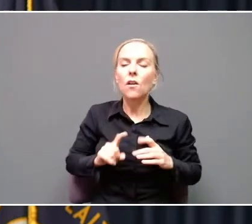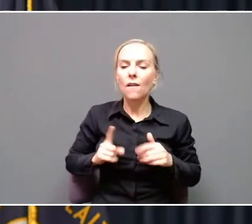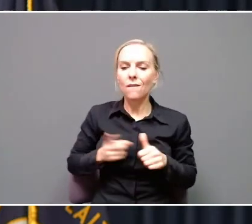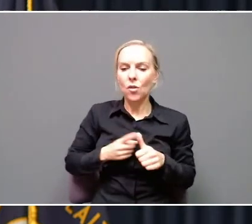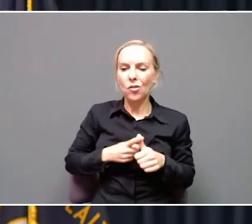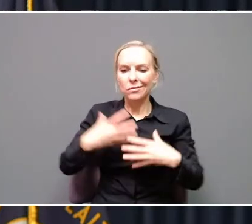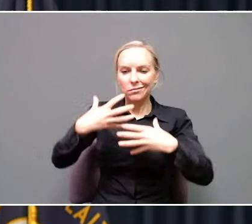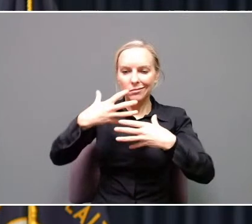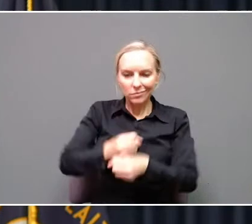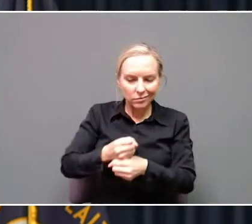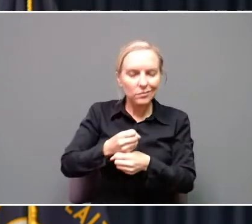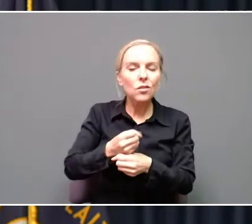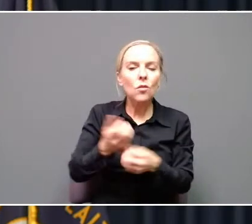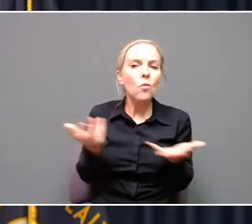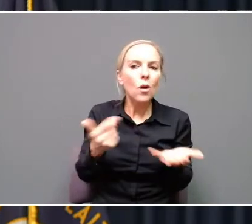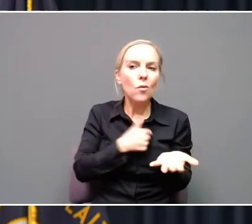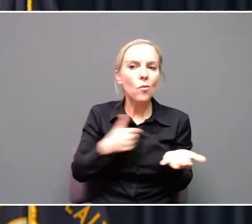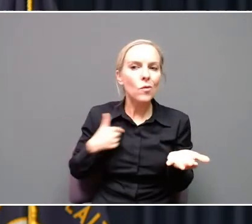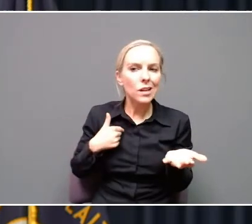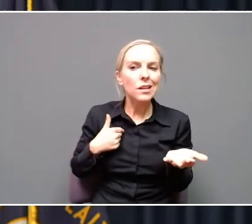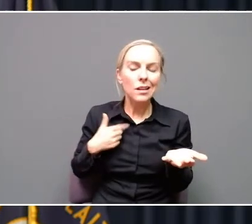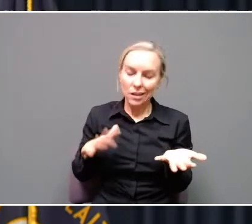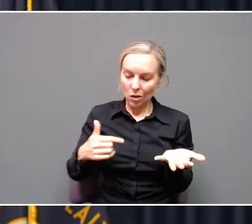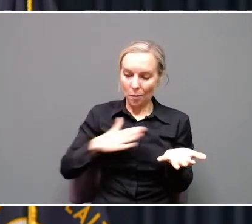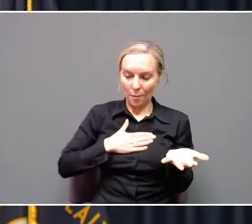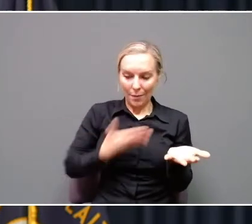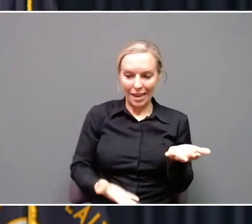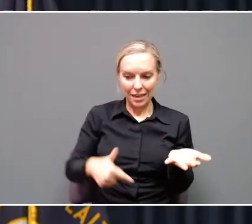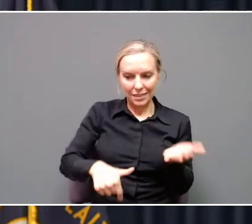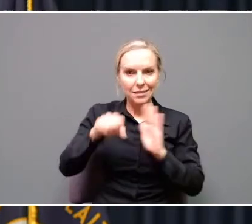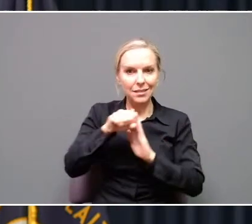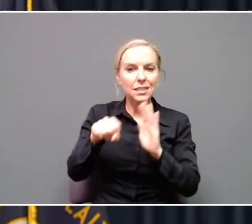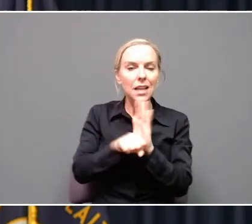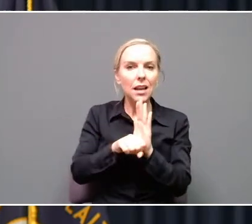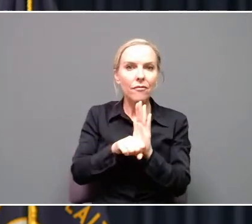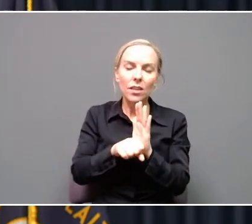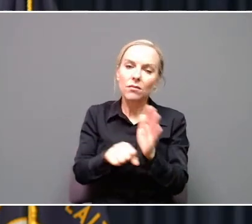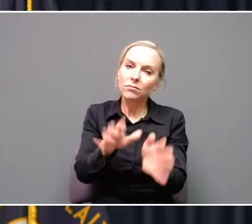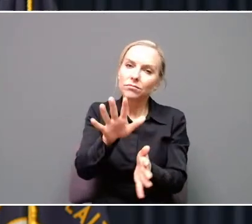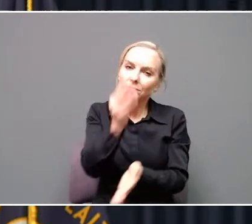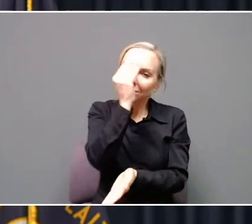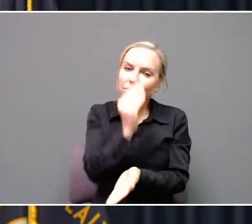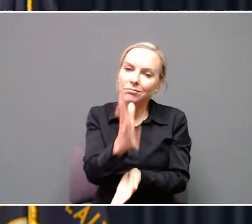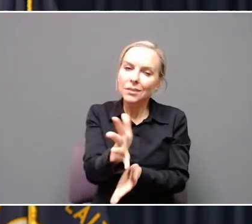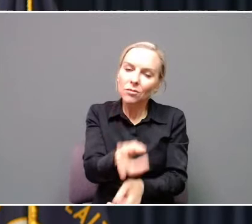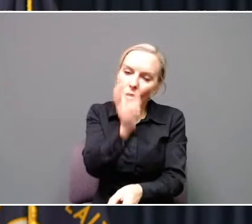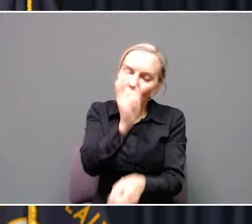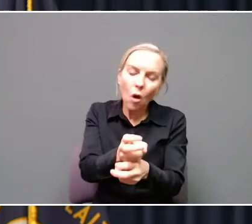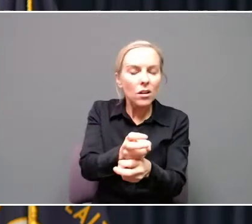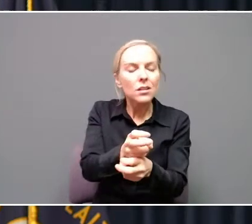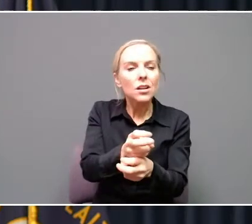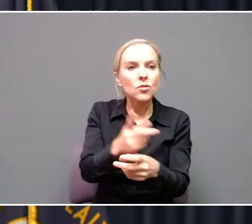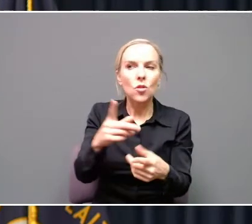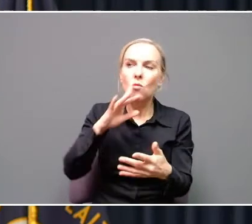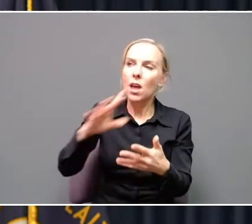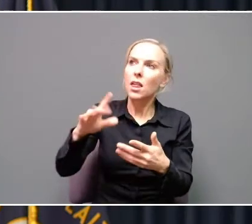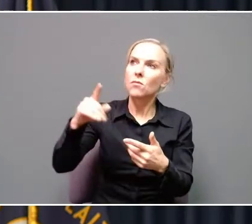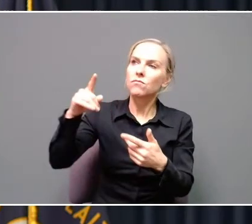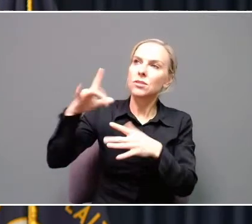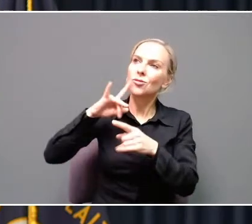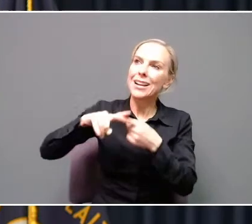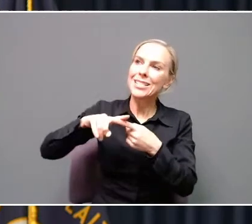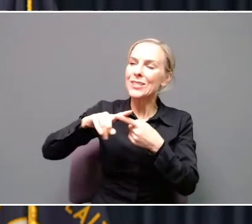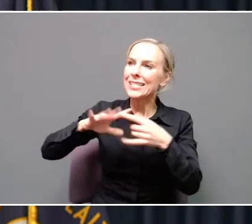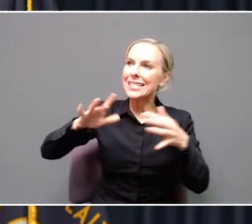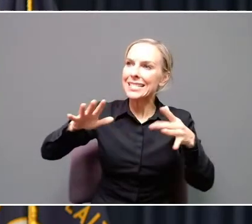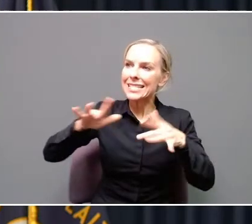we have done. I will admit, as a state, it's really hard to push down inflation that's hitting a nation and a world.